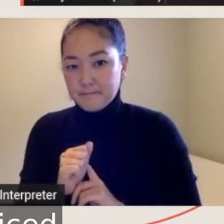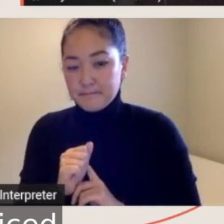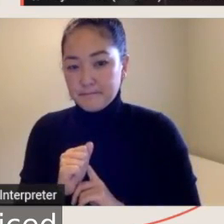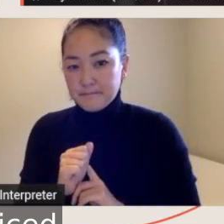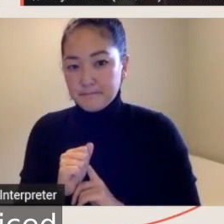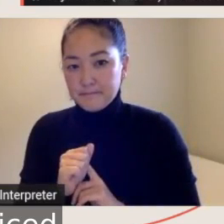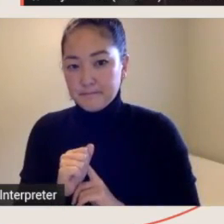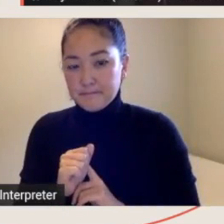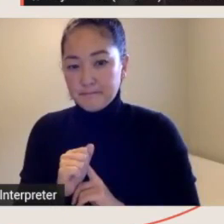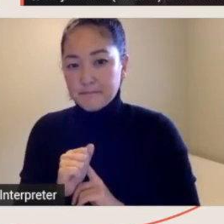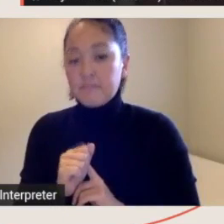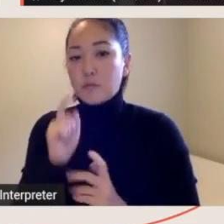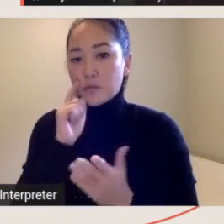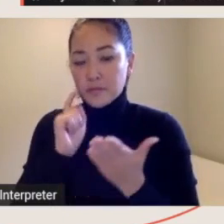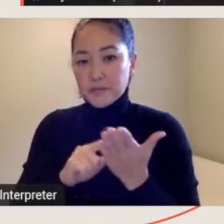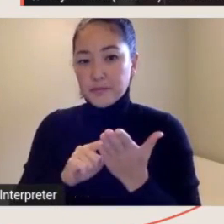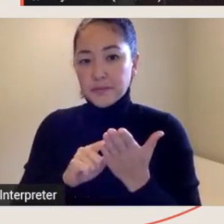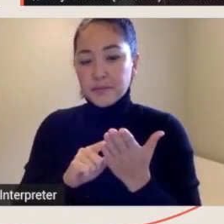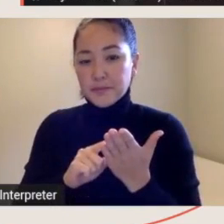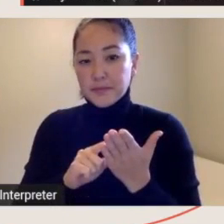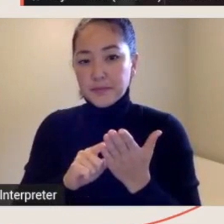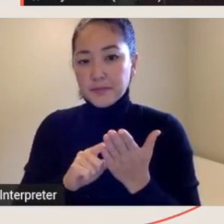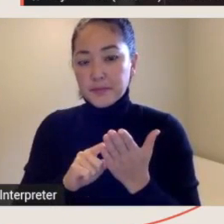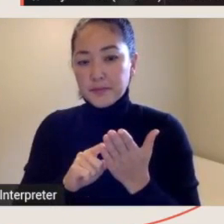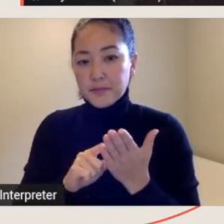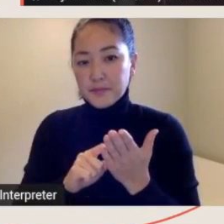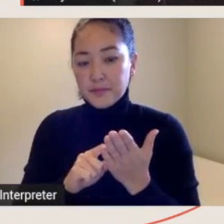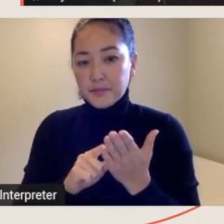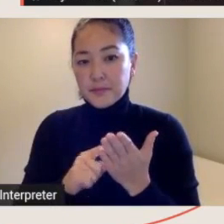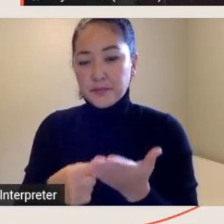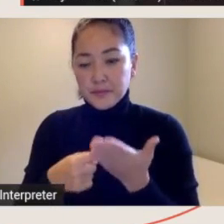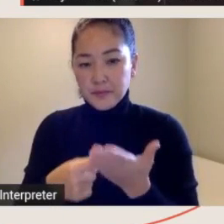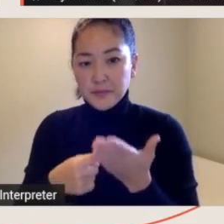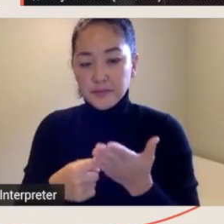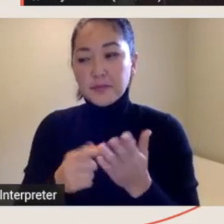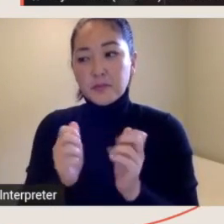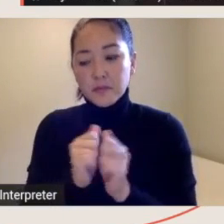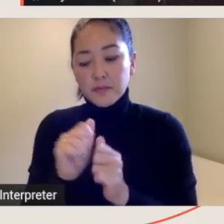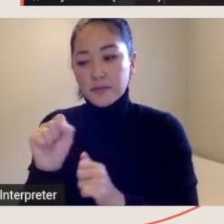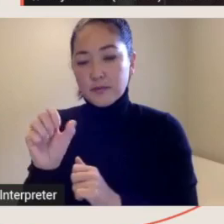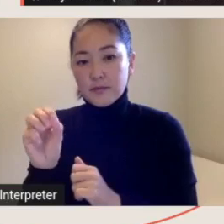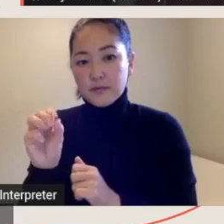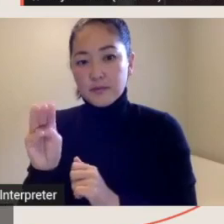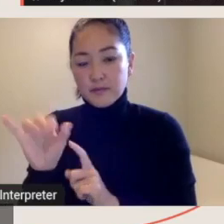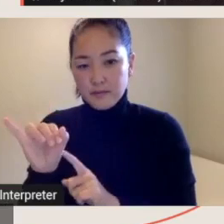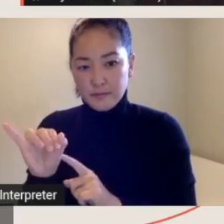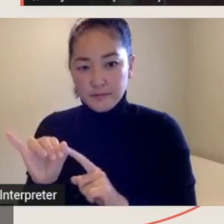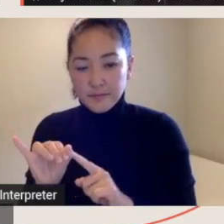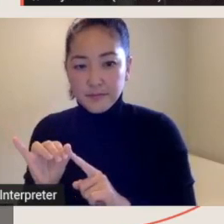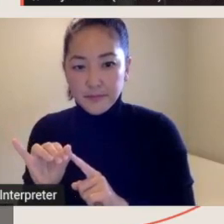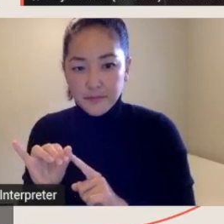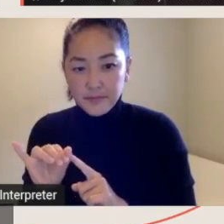Well, actually, we noticed from a conversation we had with Somi at the